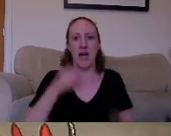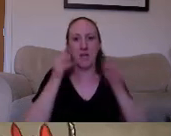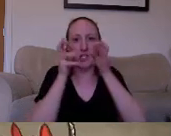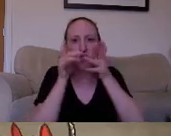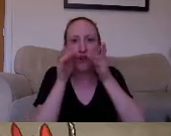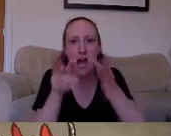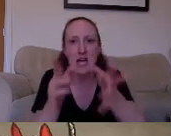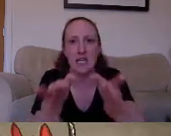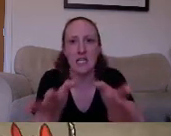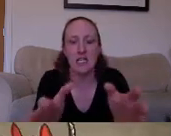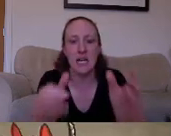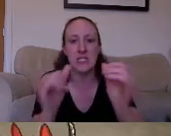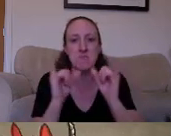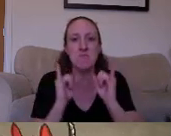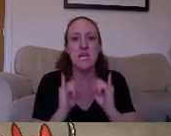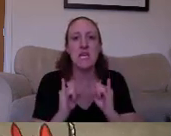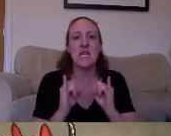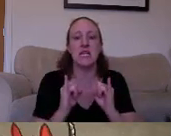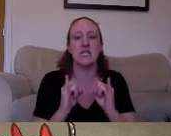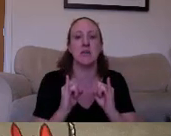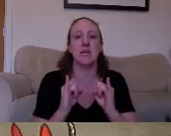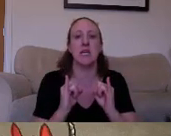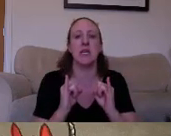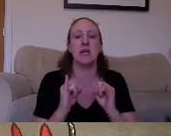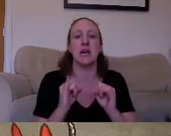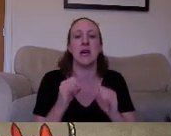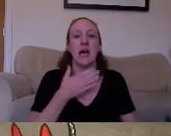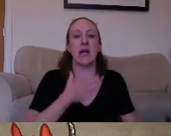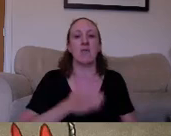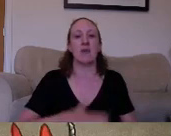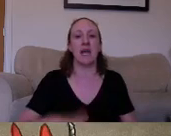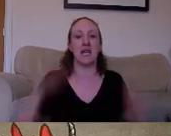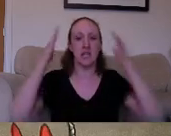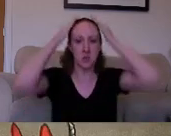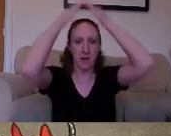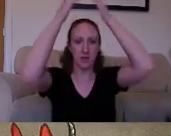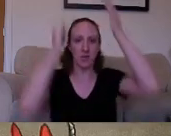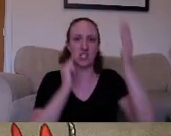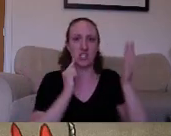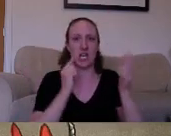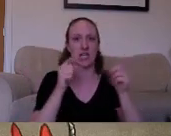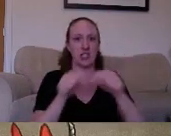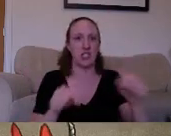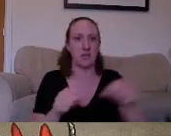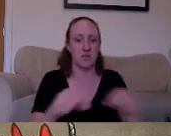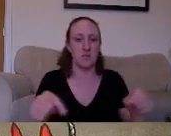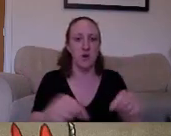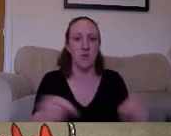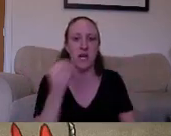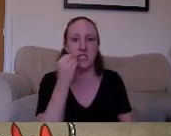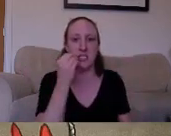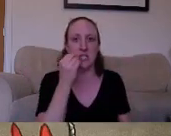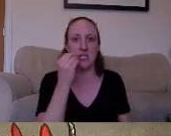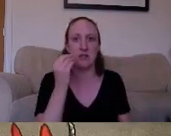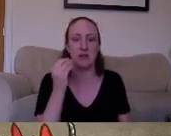"I am a dragon as mean as can be, and I'm planning to have witch and chips for